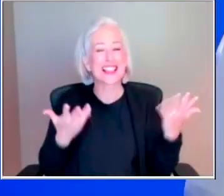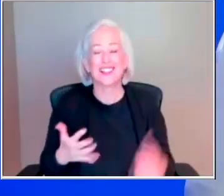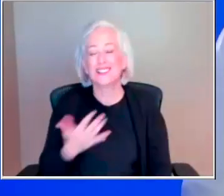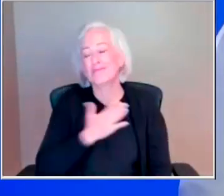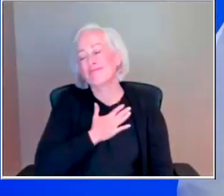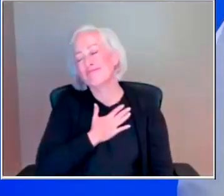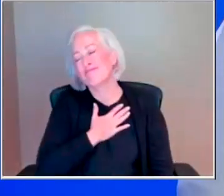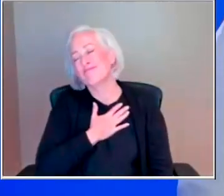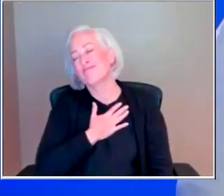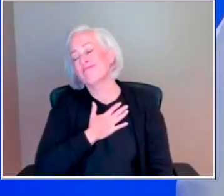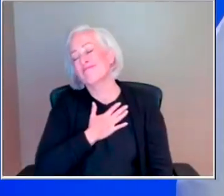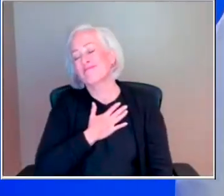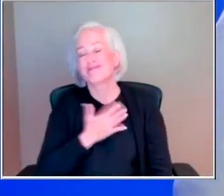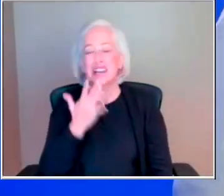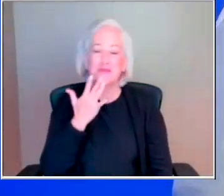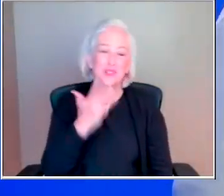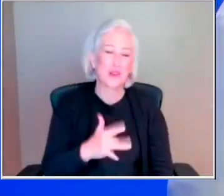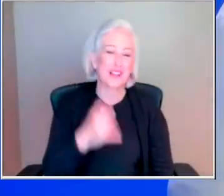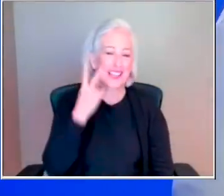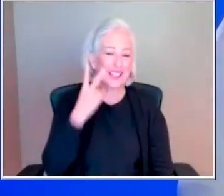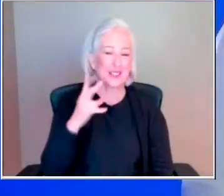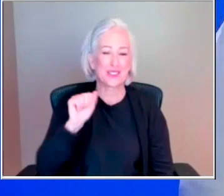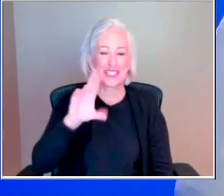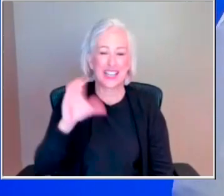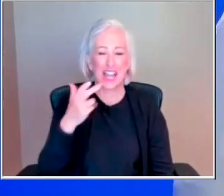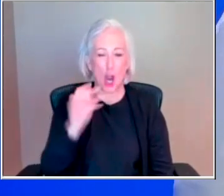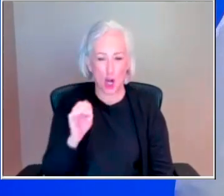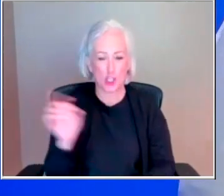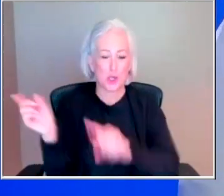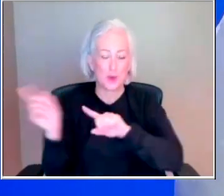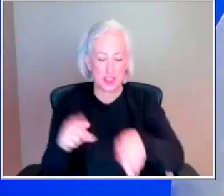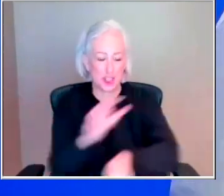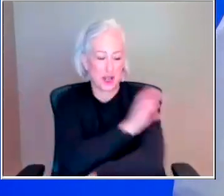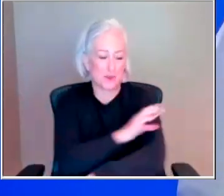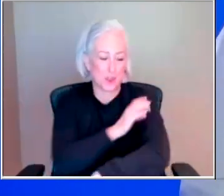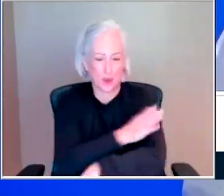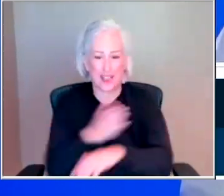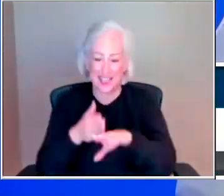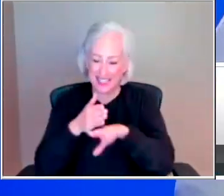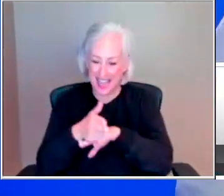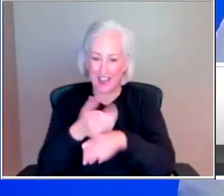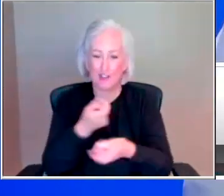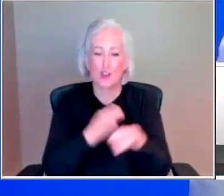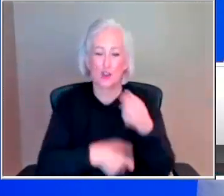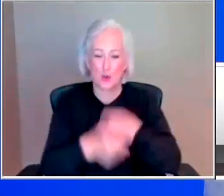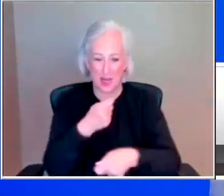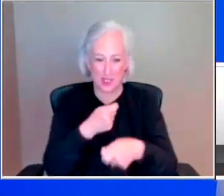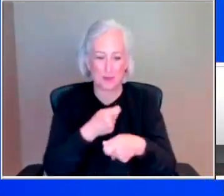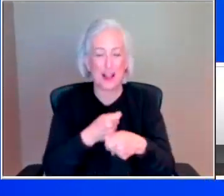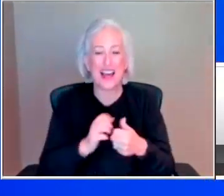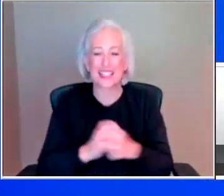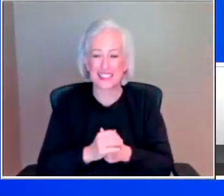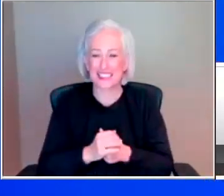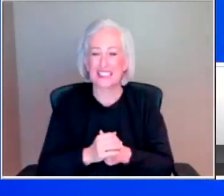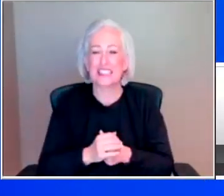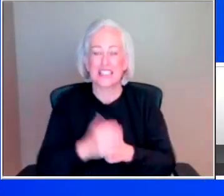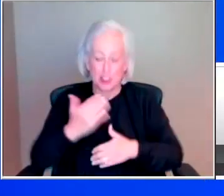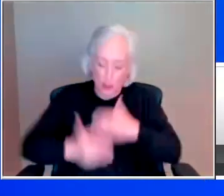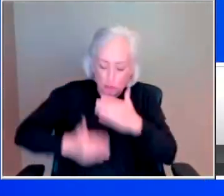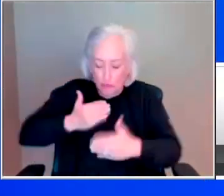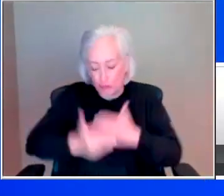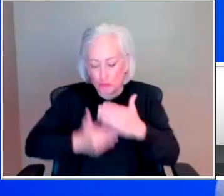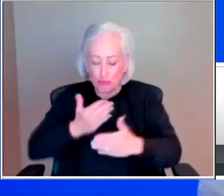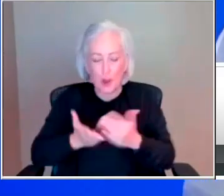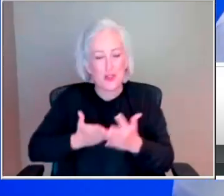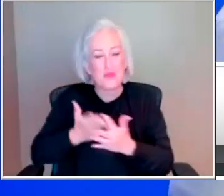see Archie in the transplant clinic after she's left the hospital, and she's moving through her rehab